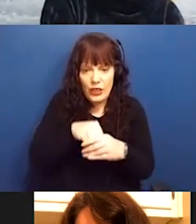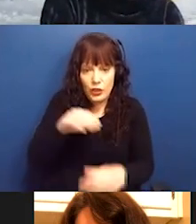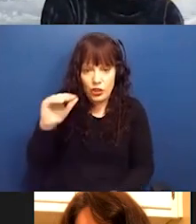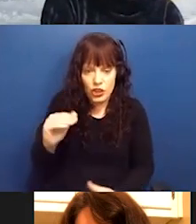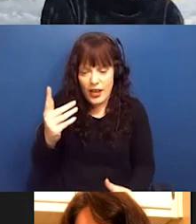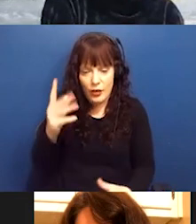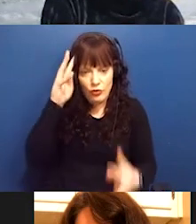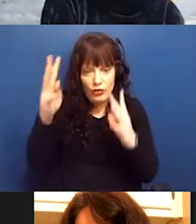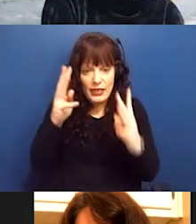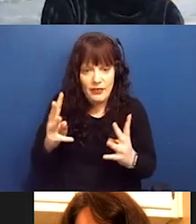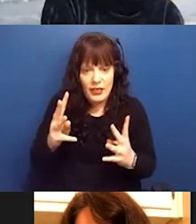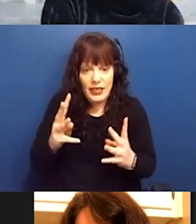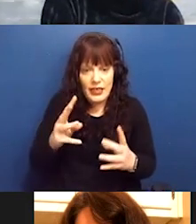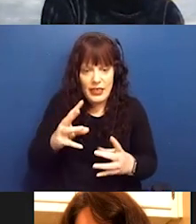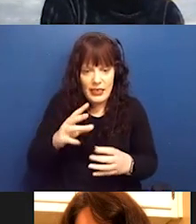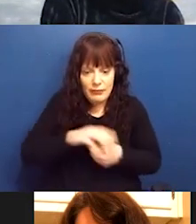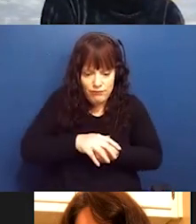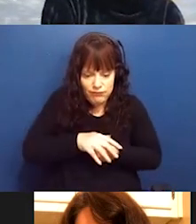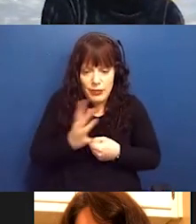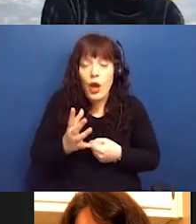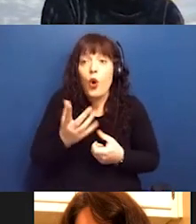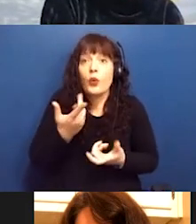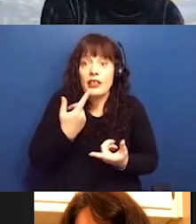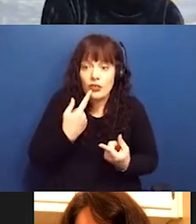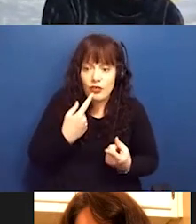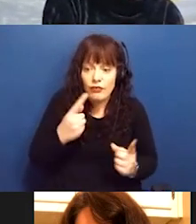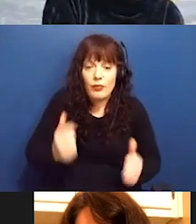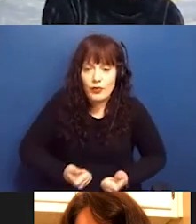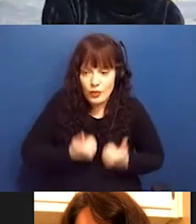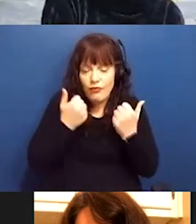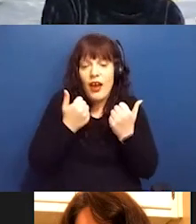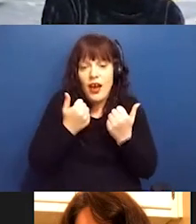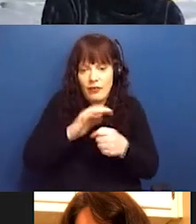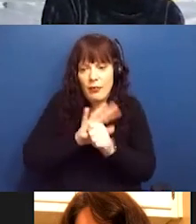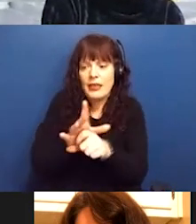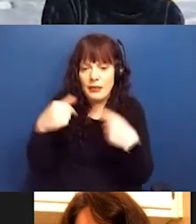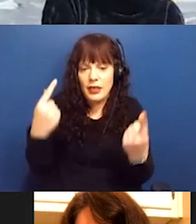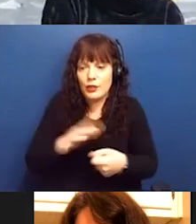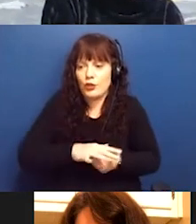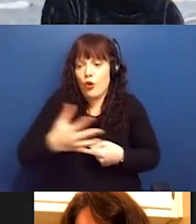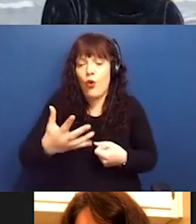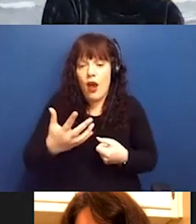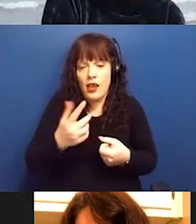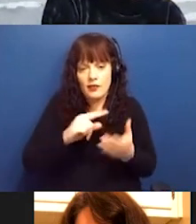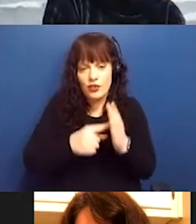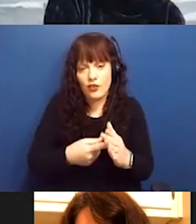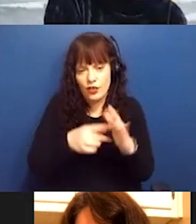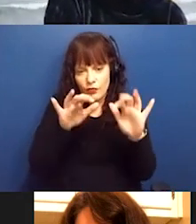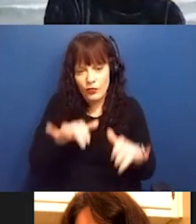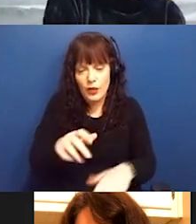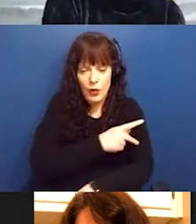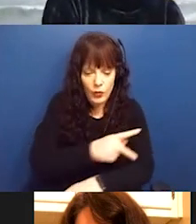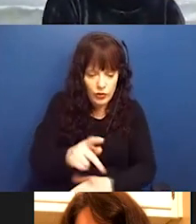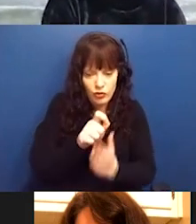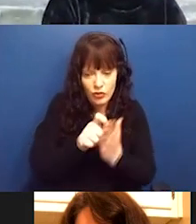has been like, okay, we survived this pandemic thus far. Now I've started writing poetry and doing stuff